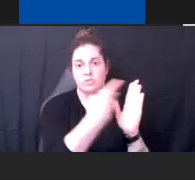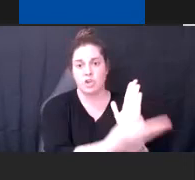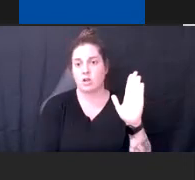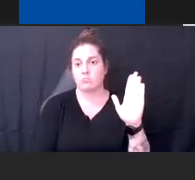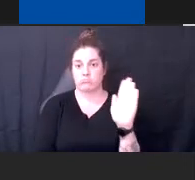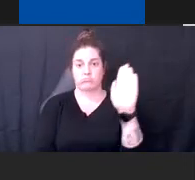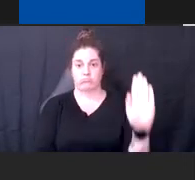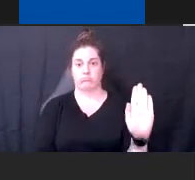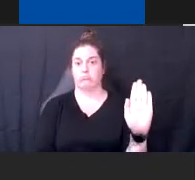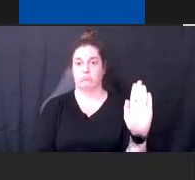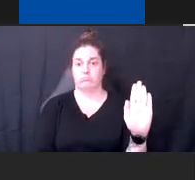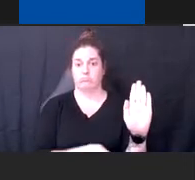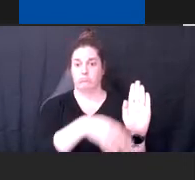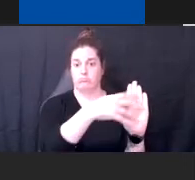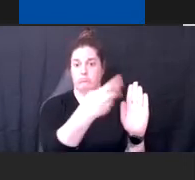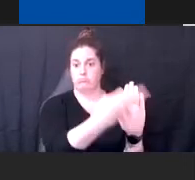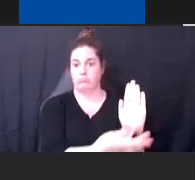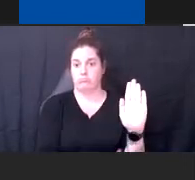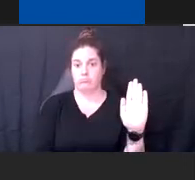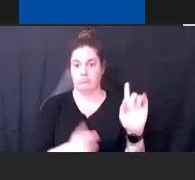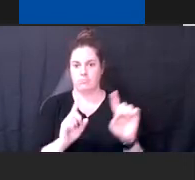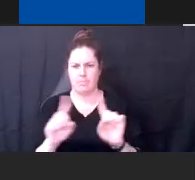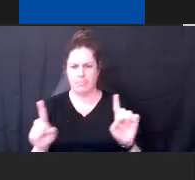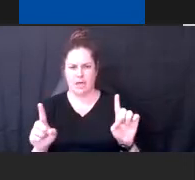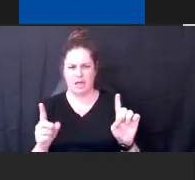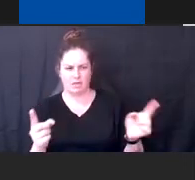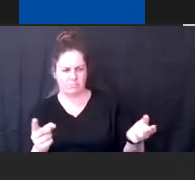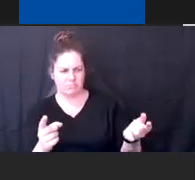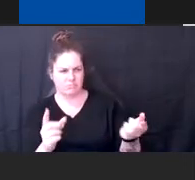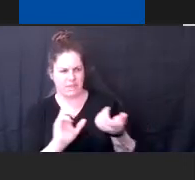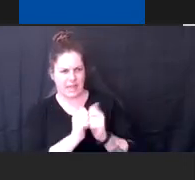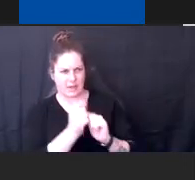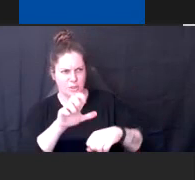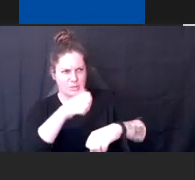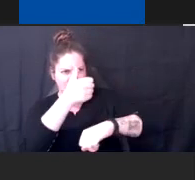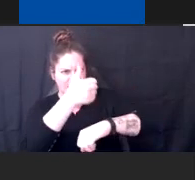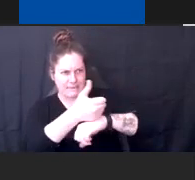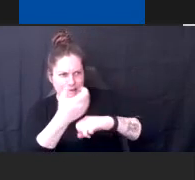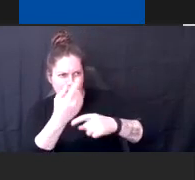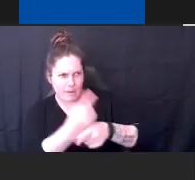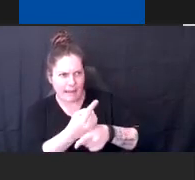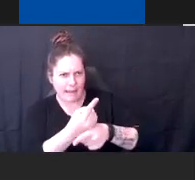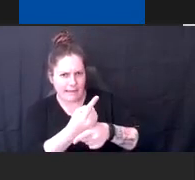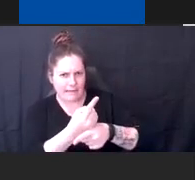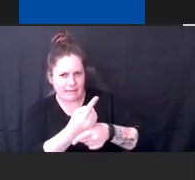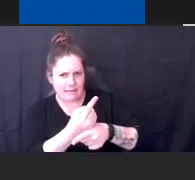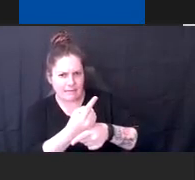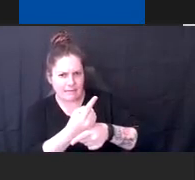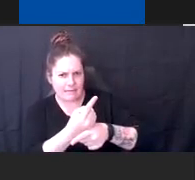But if you don't know how to properly align the conversion factor so that you